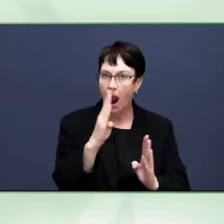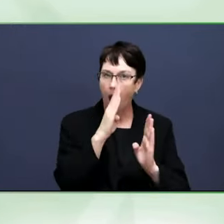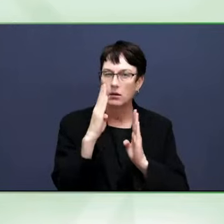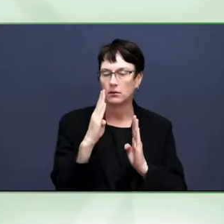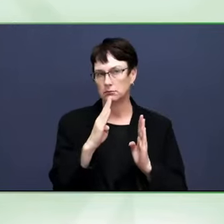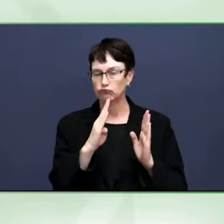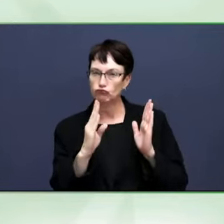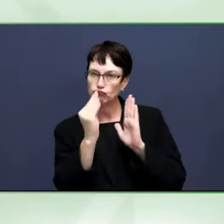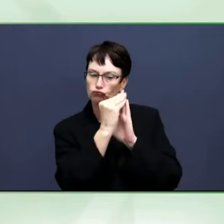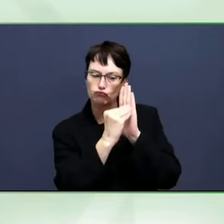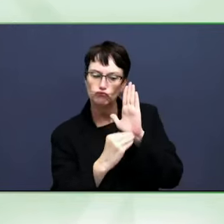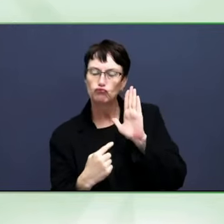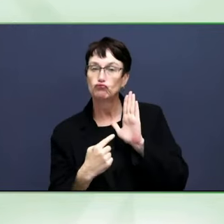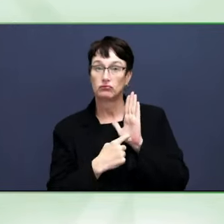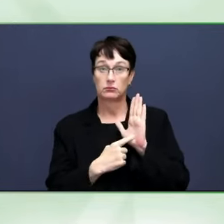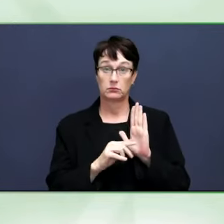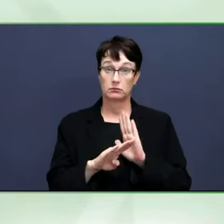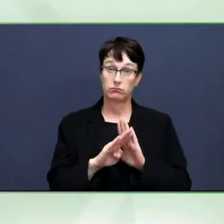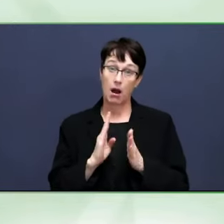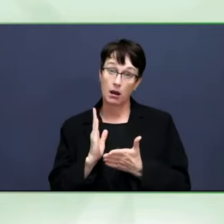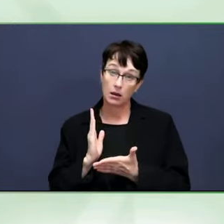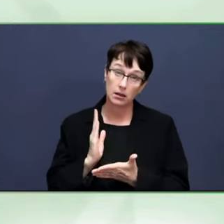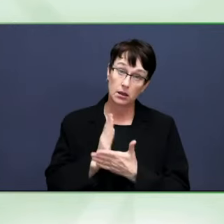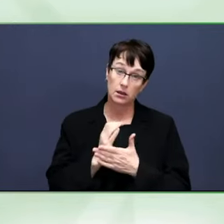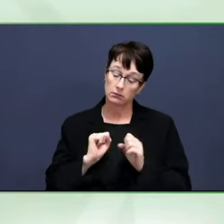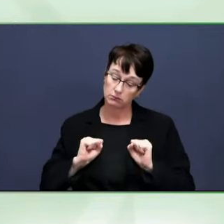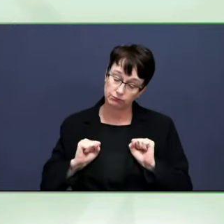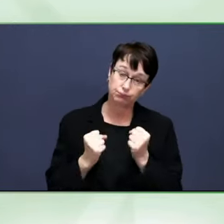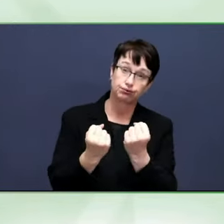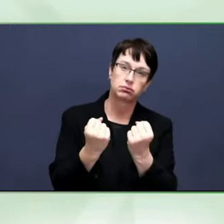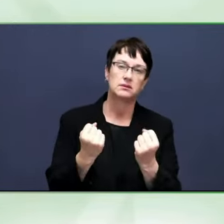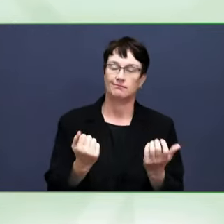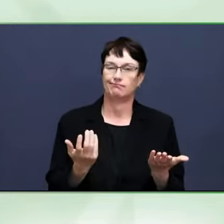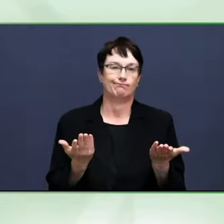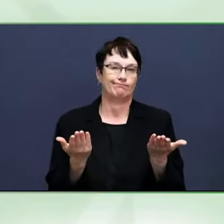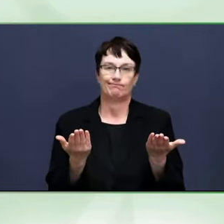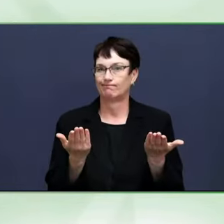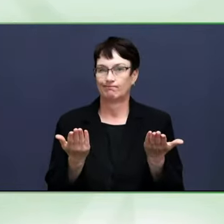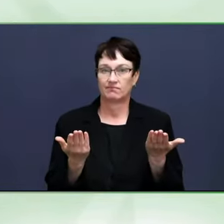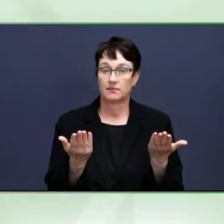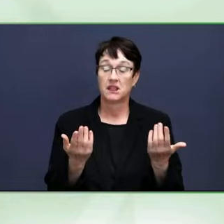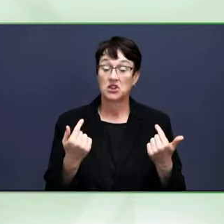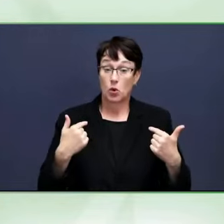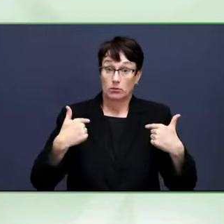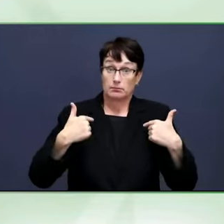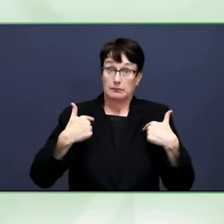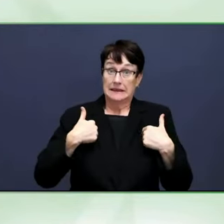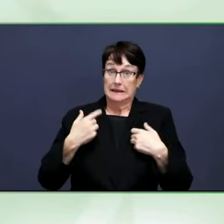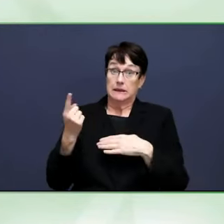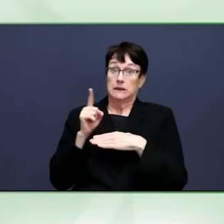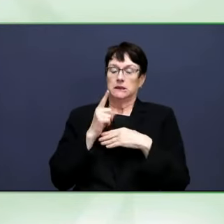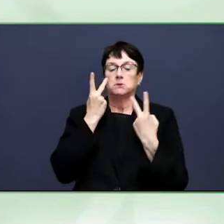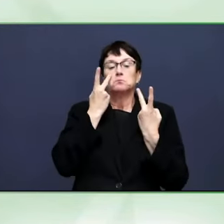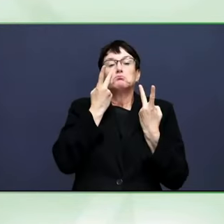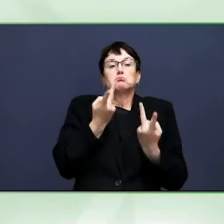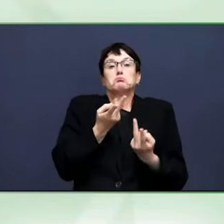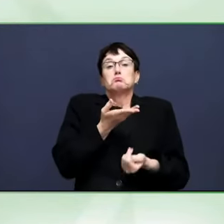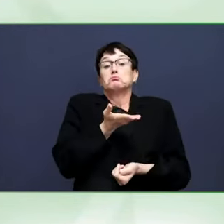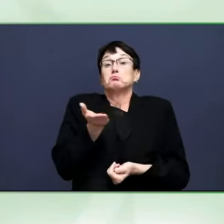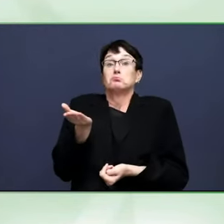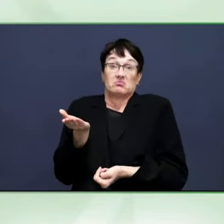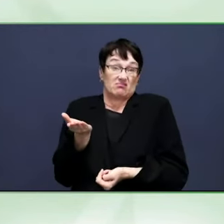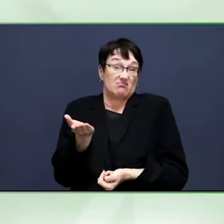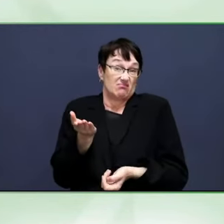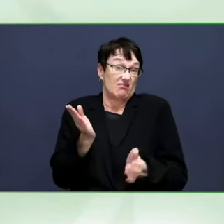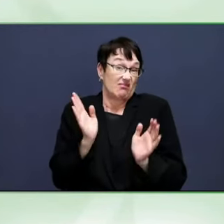plan, strategic plan, to move towards this. That is my observation in this. And coming back to